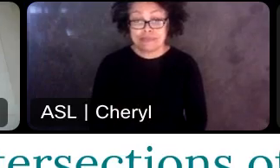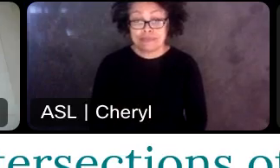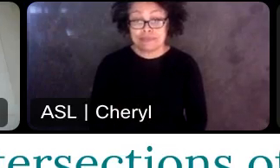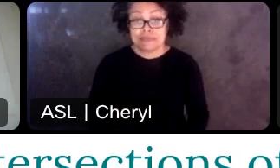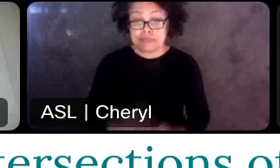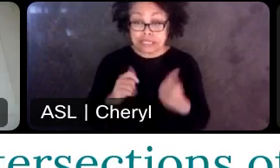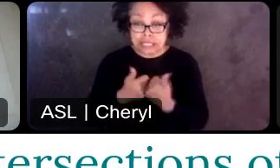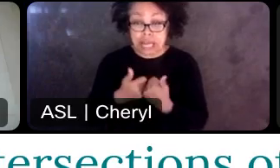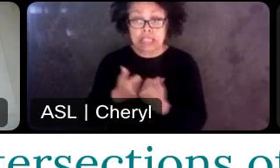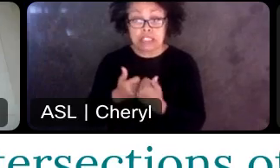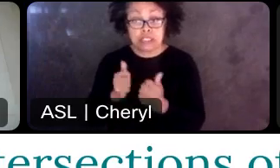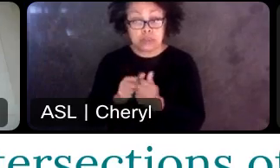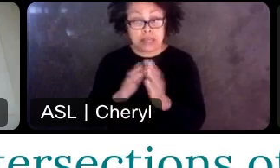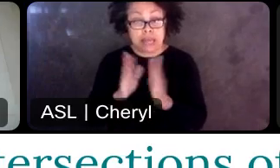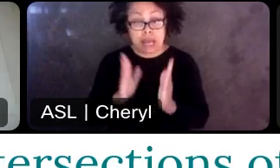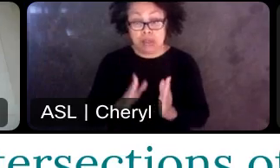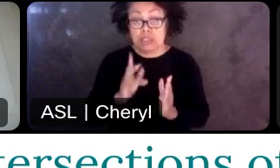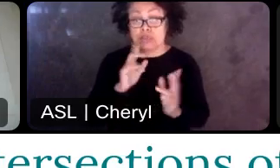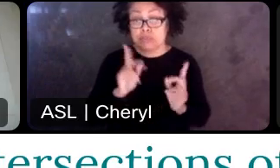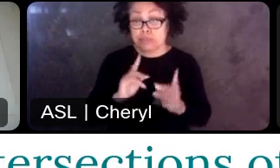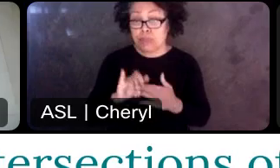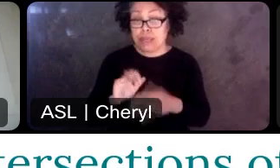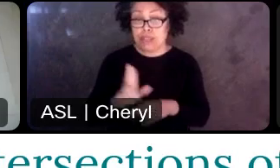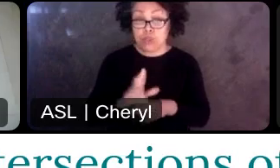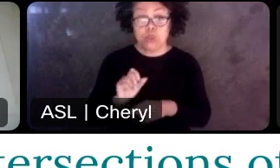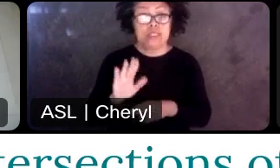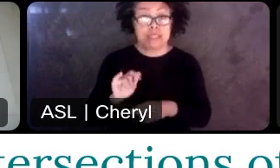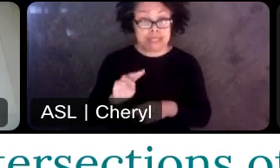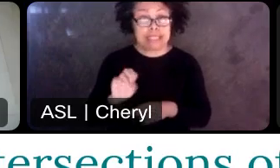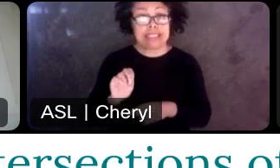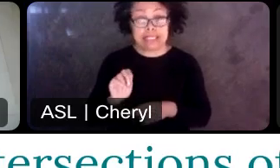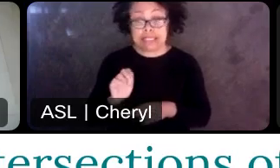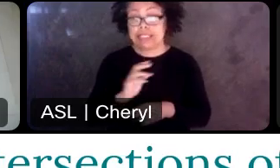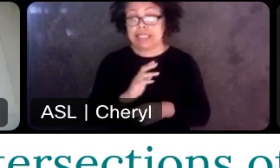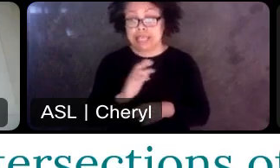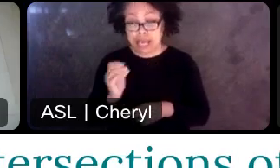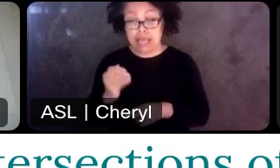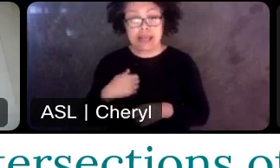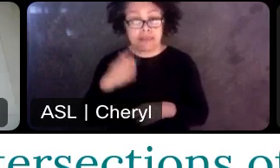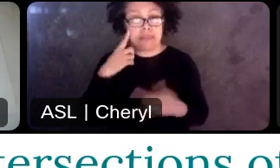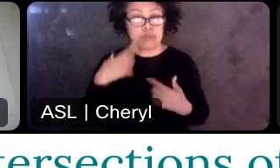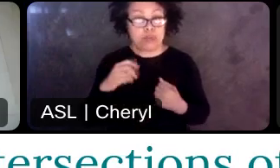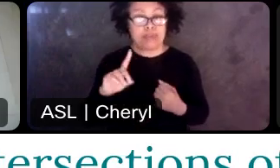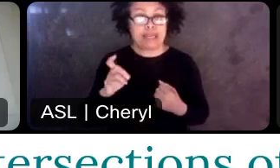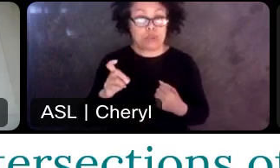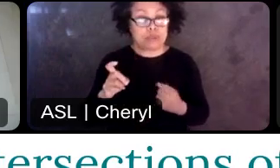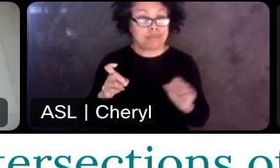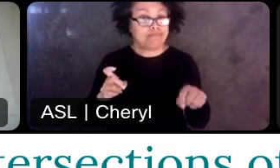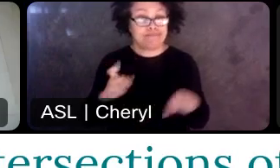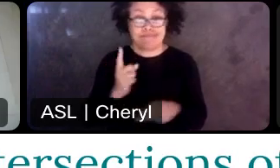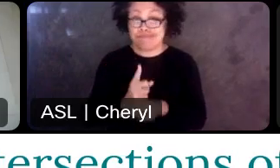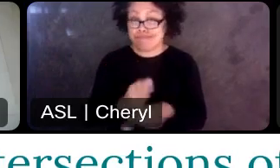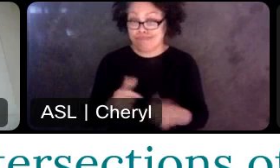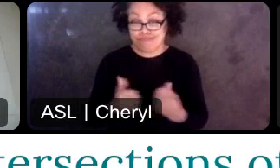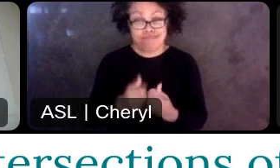Challenges with housing for people who are using substances and have mental health diagnosis. Absolutely.